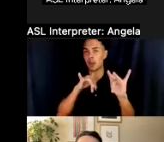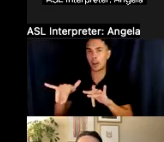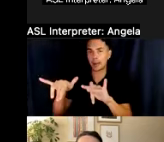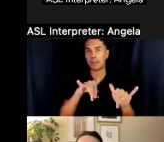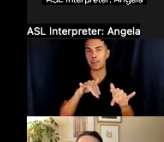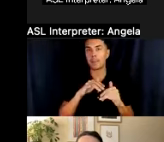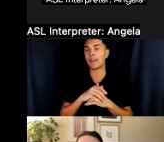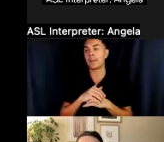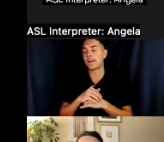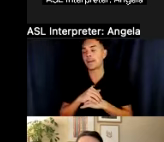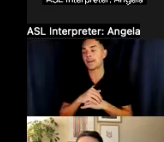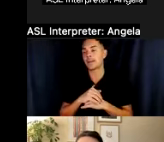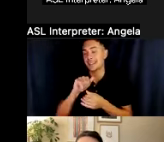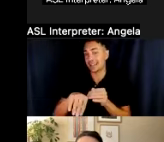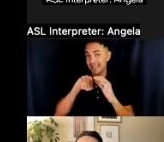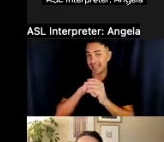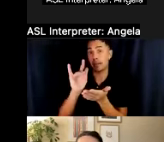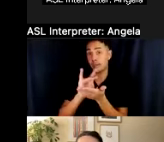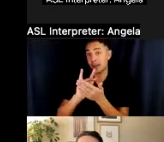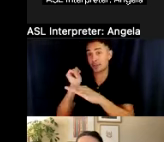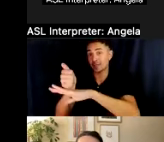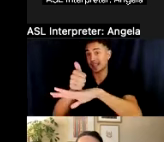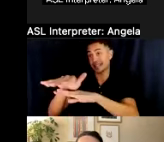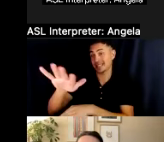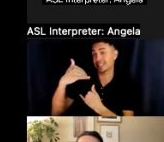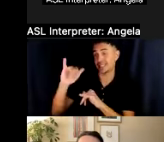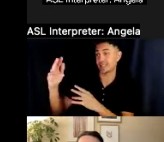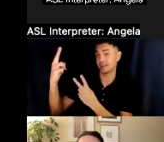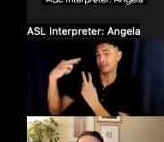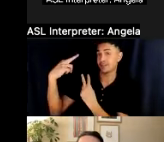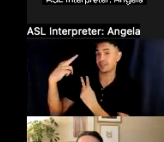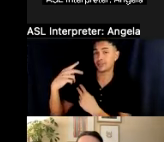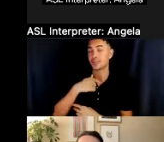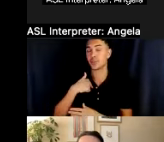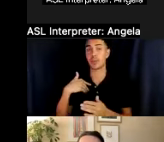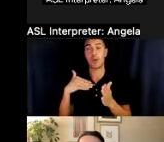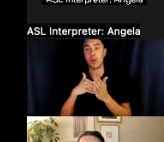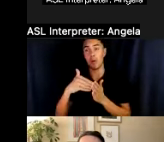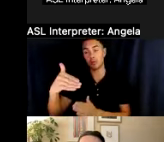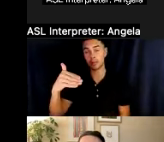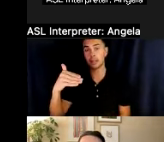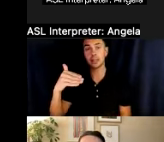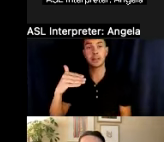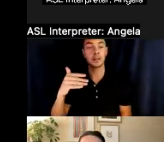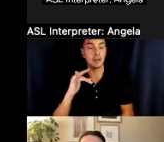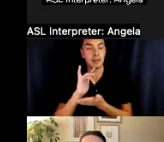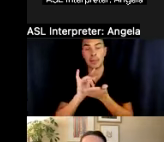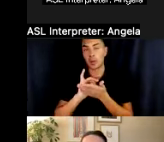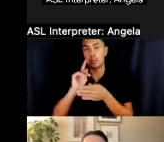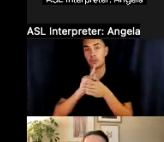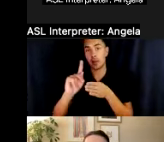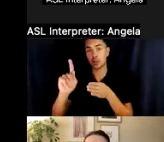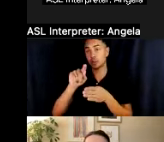in the medical setting. I think we often have medical professionals